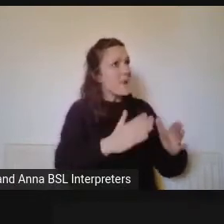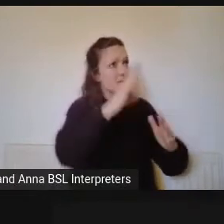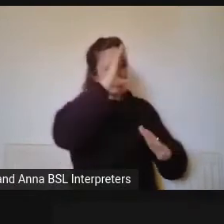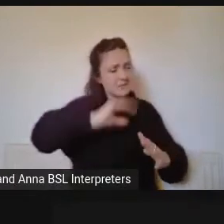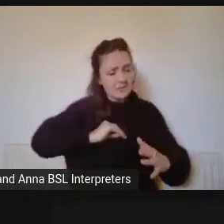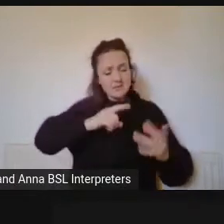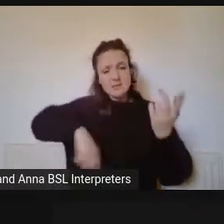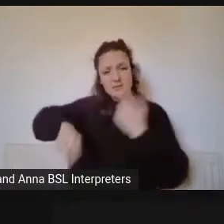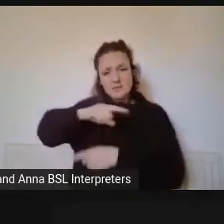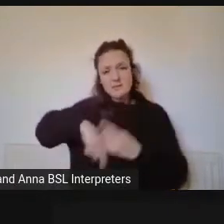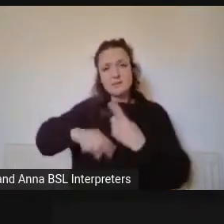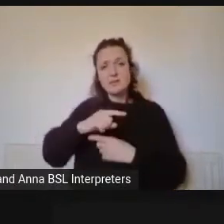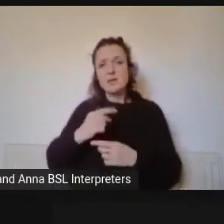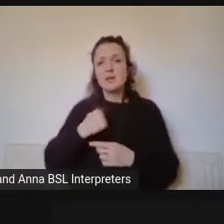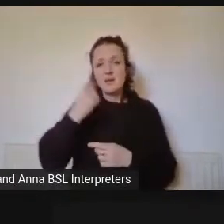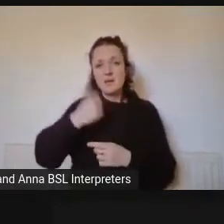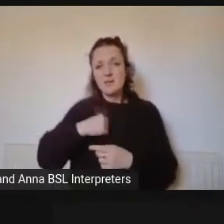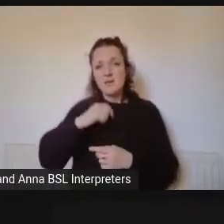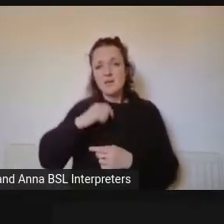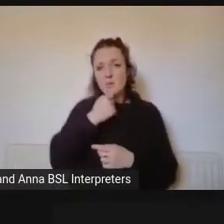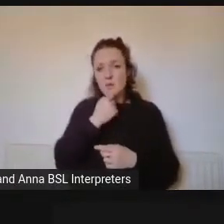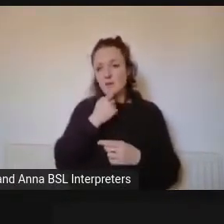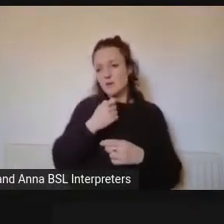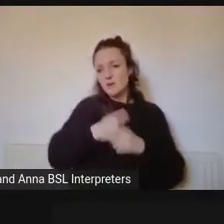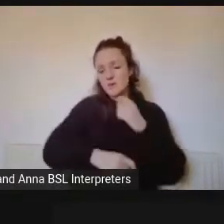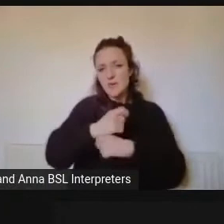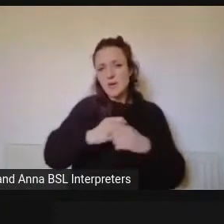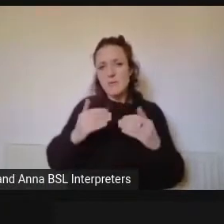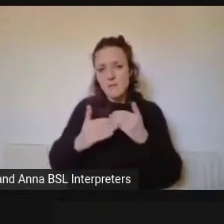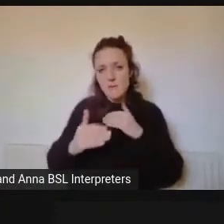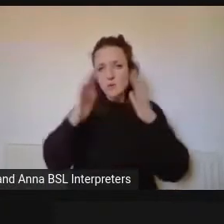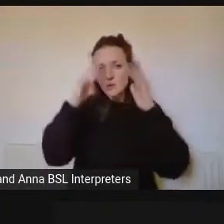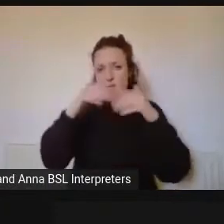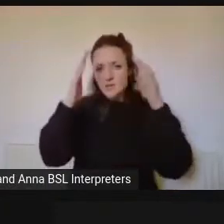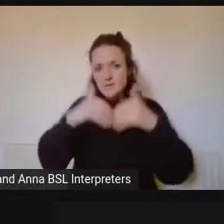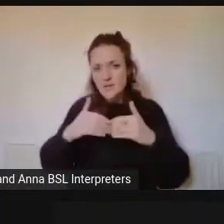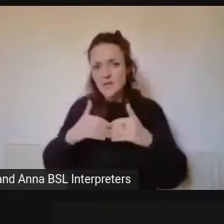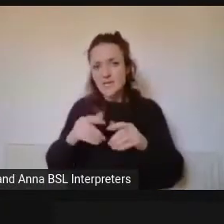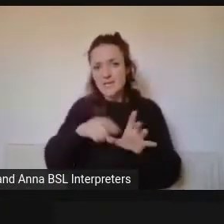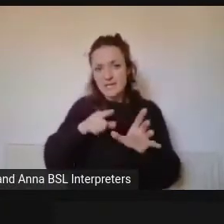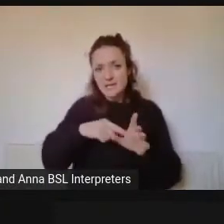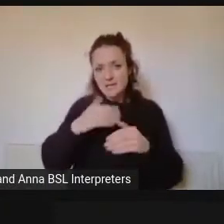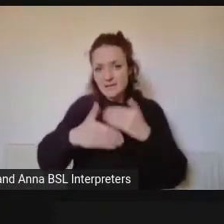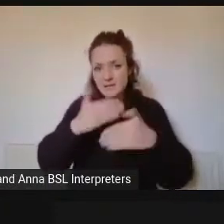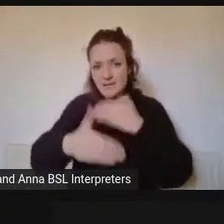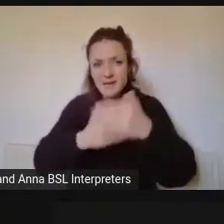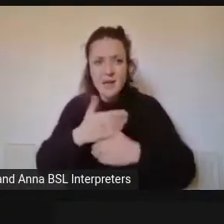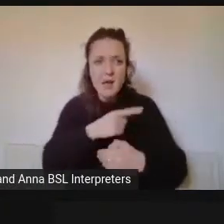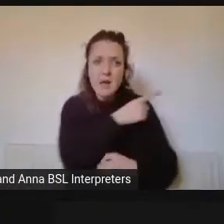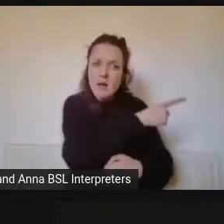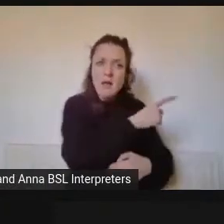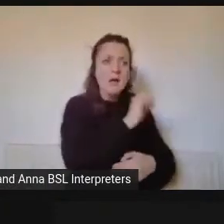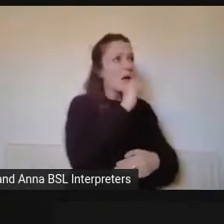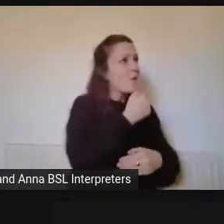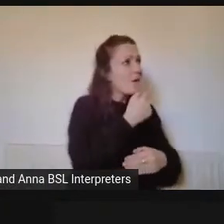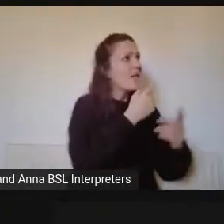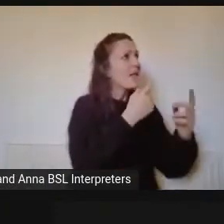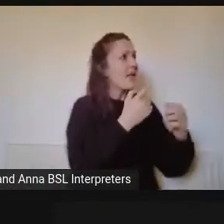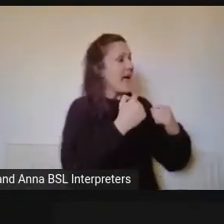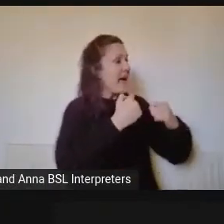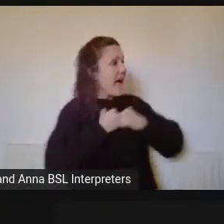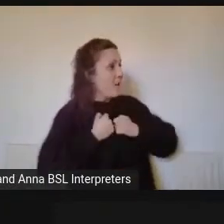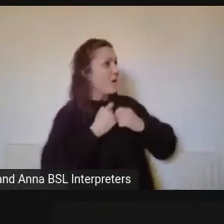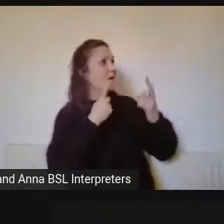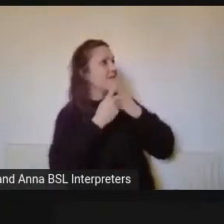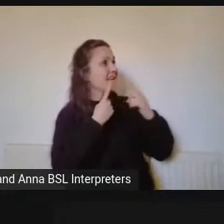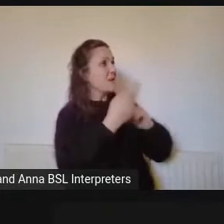is going to become more concerning in coming years, but like, are they giving us our data back? Like that is also something that we need to question,